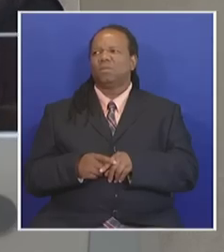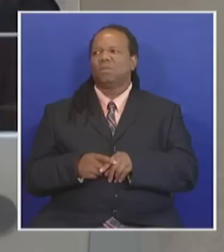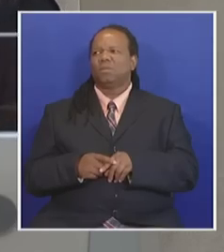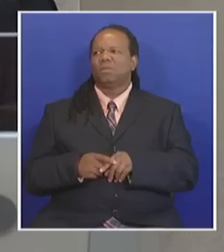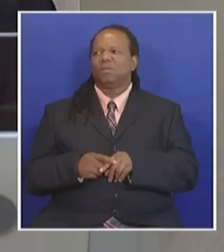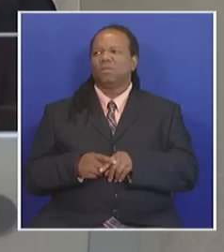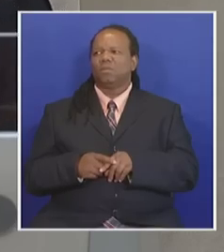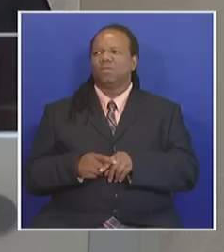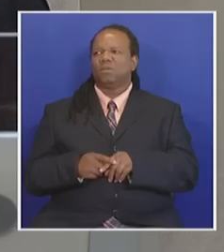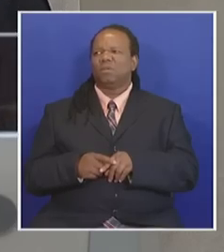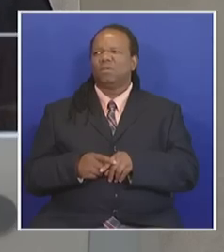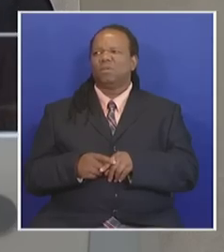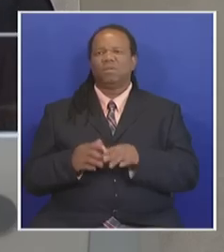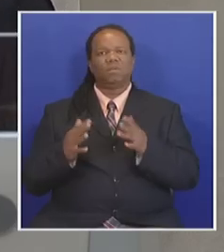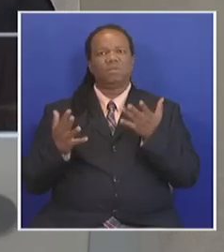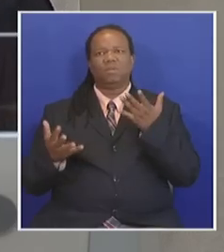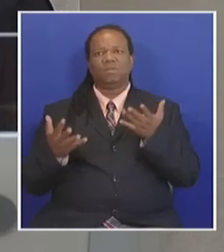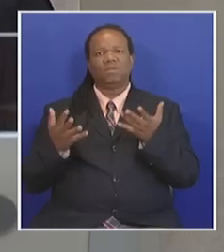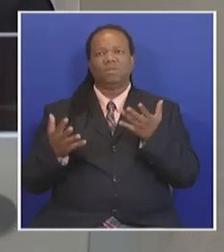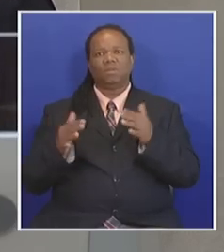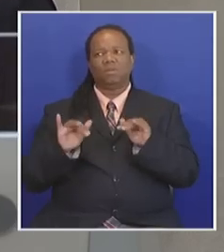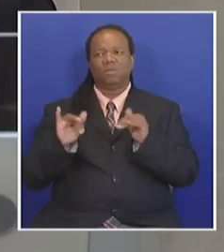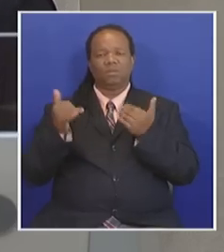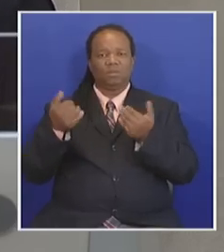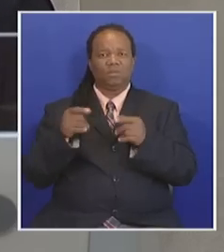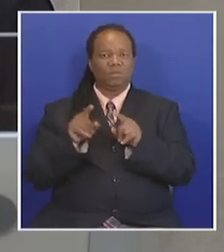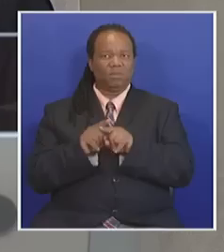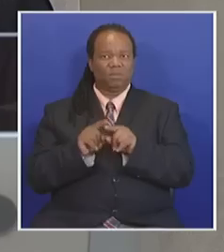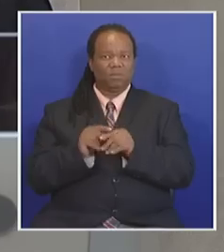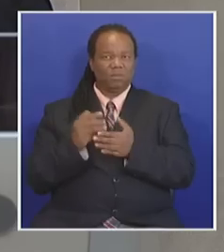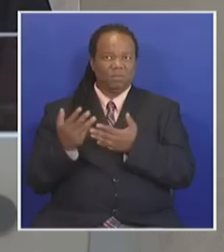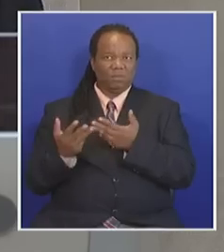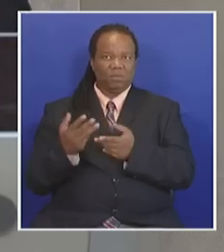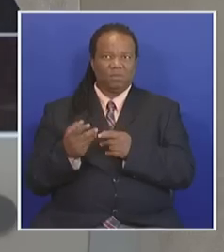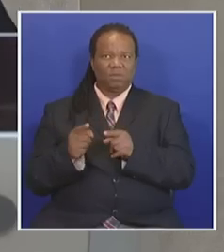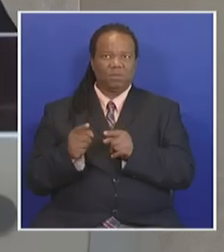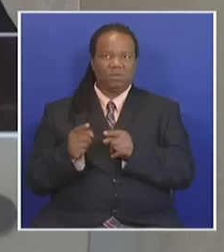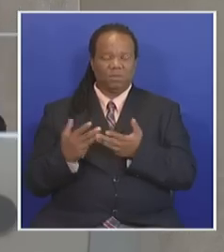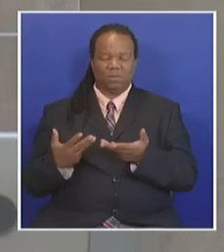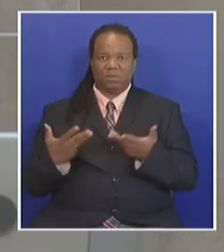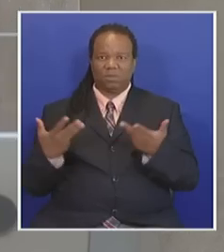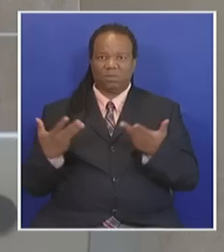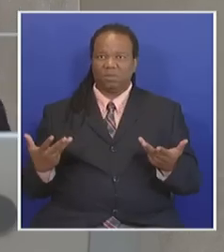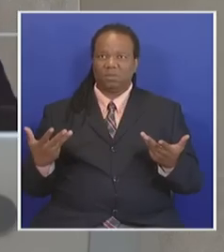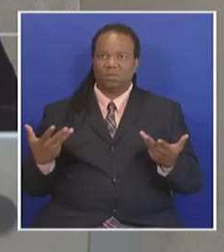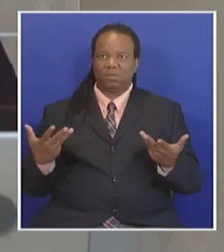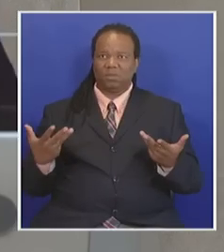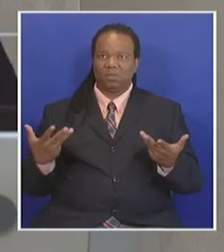to us that there is no room for neutrality in the fight against racism and prejudice, Honorable Member Smith.